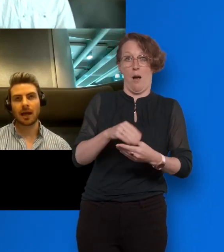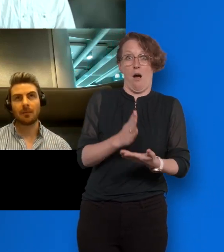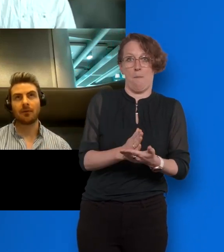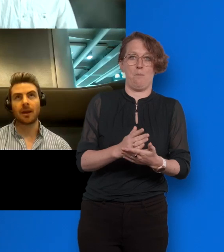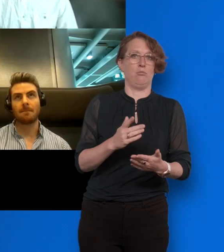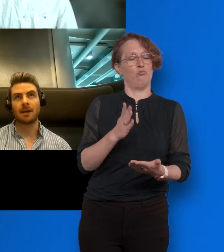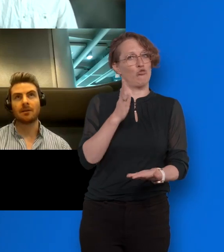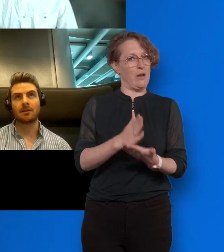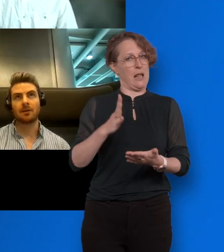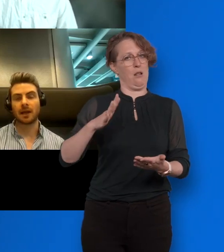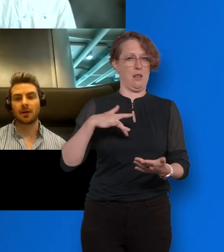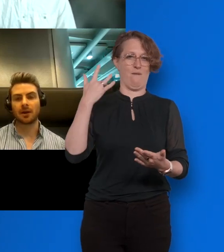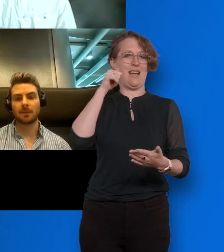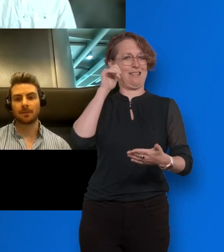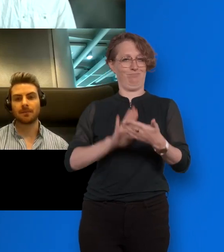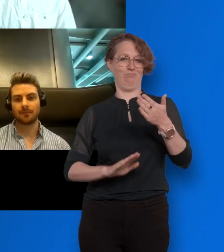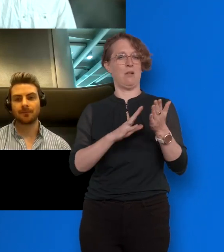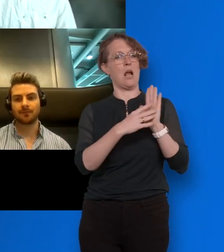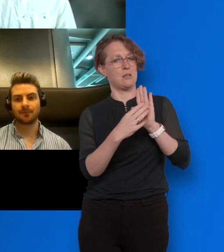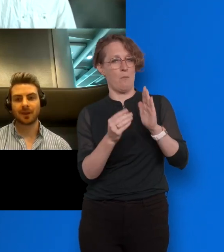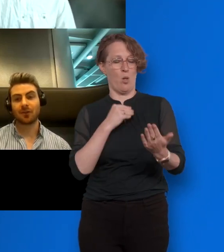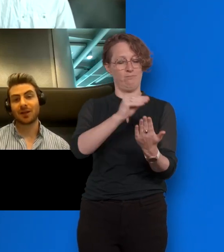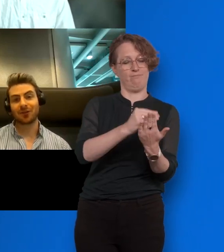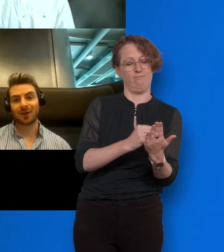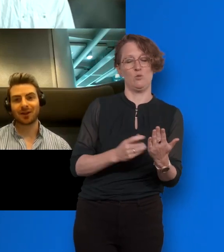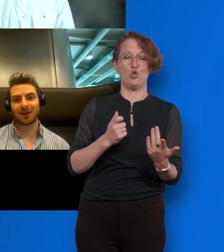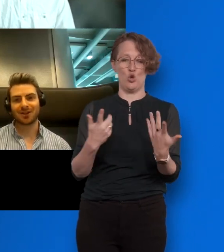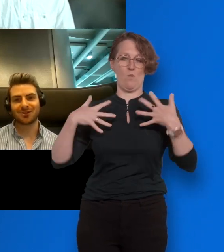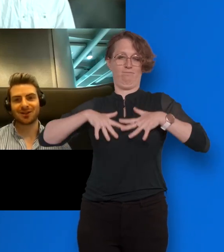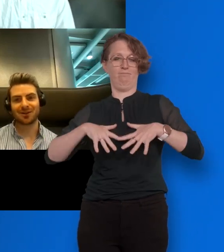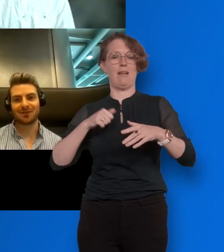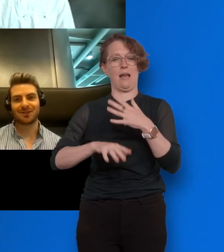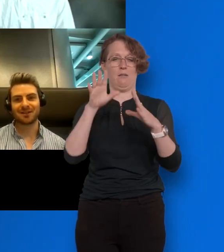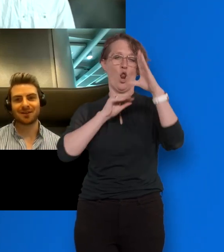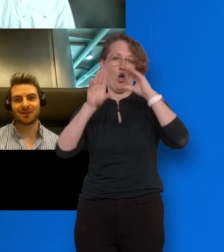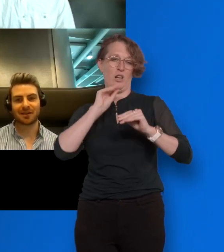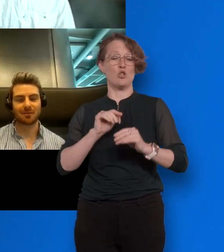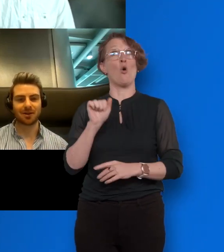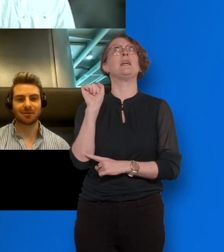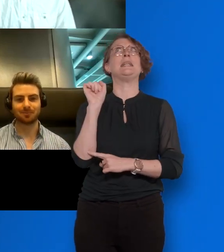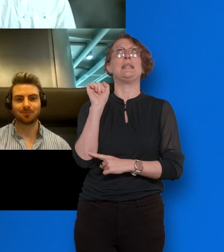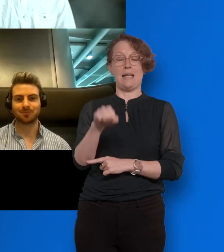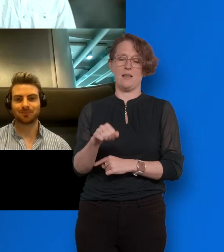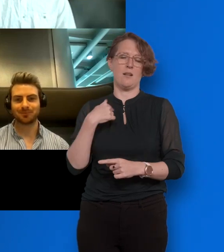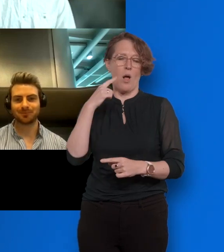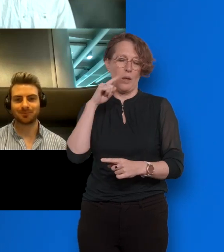really helps embed that learning. So yes, I do think I would envisage that type of